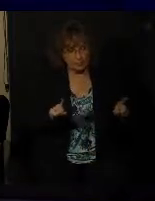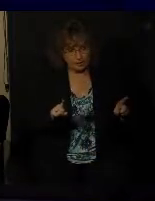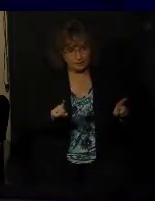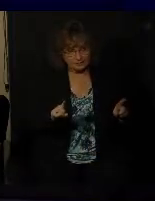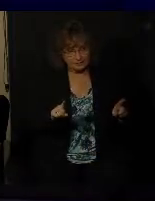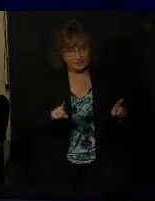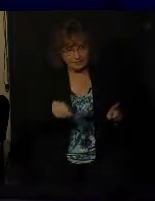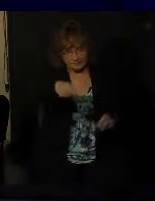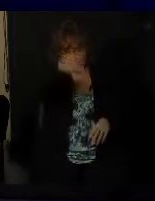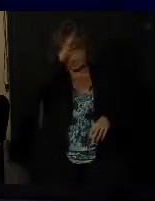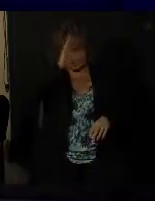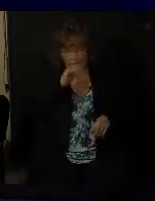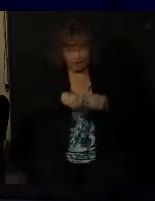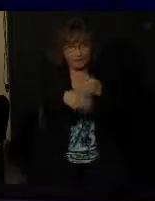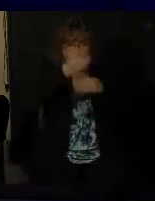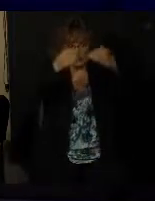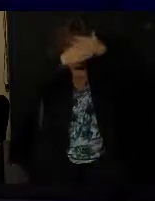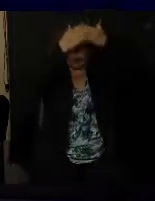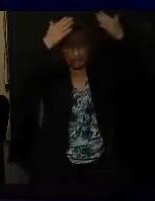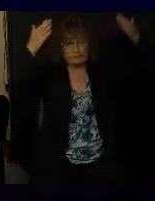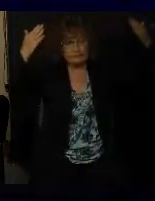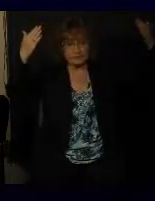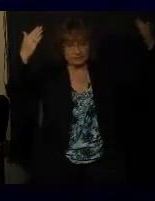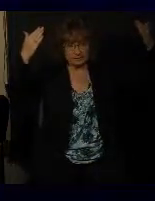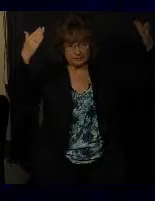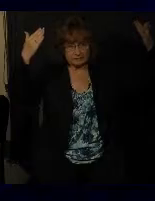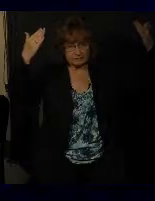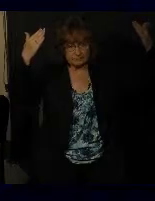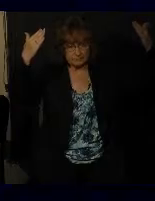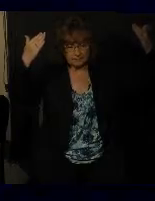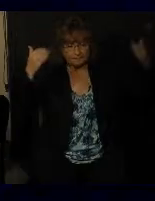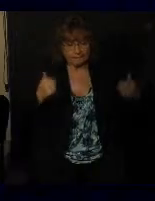any." Flip over to verse